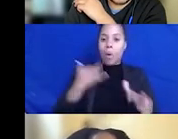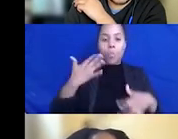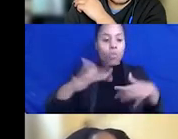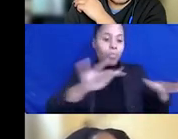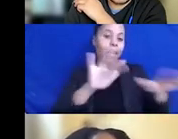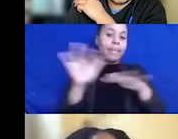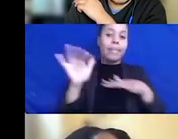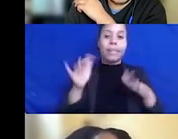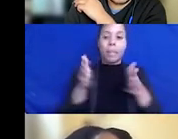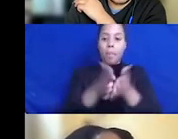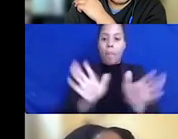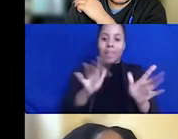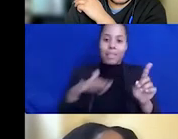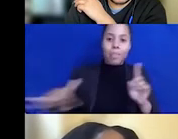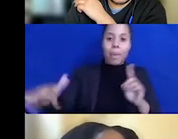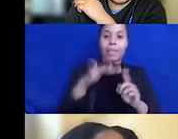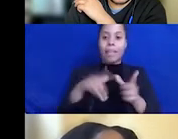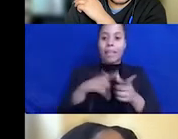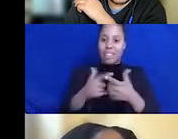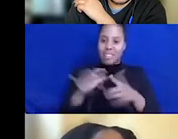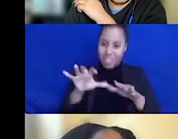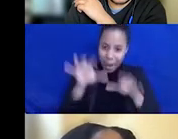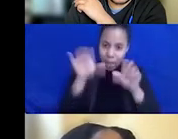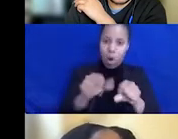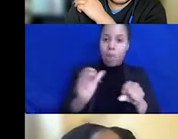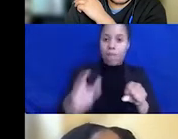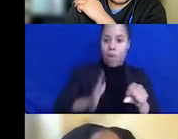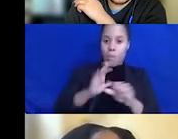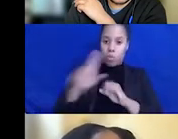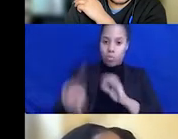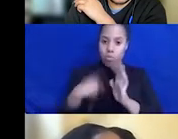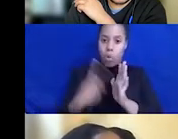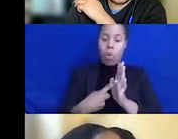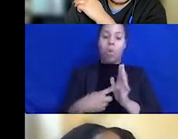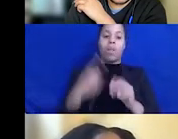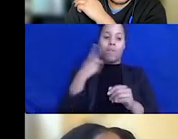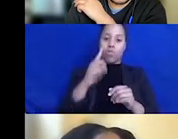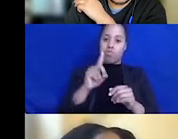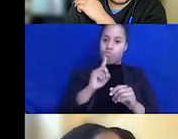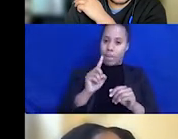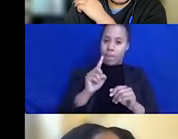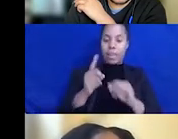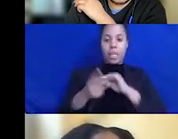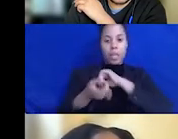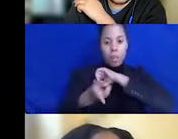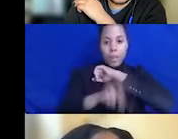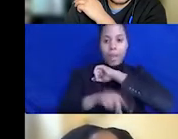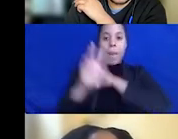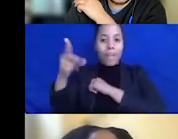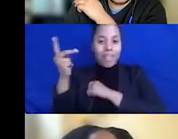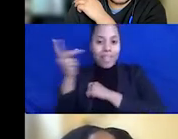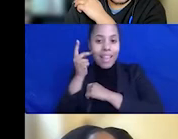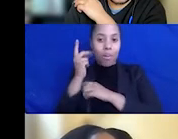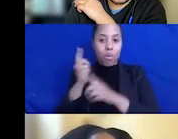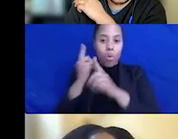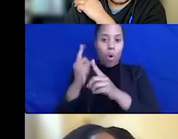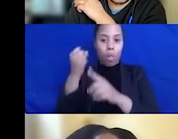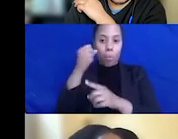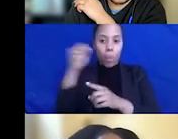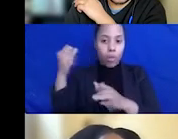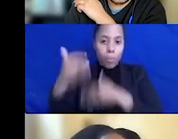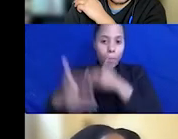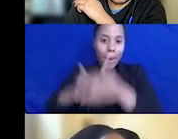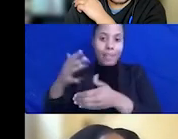on formally this role of criminalizing political movements and political dissent. And for years, as we